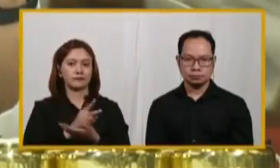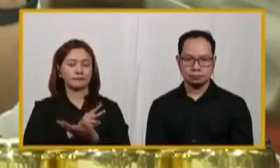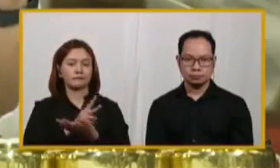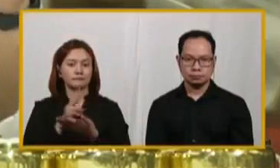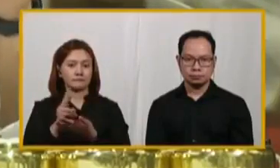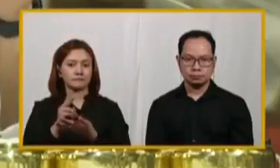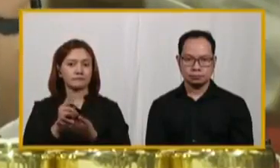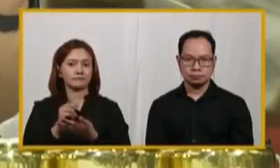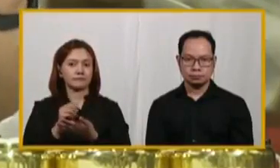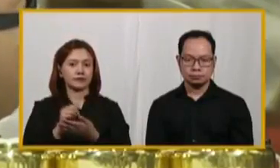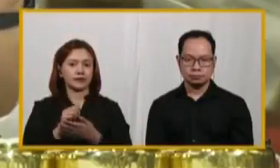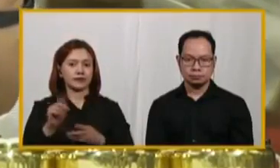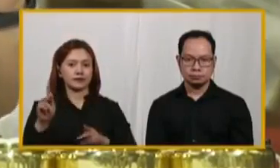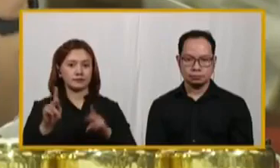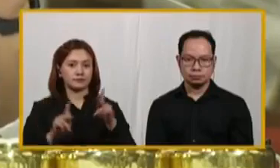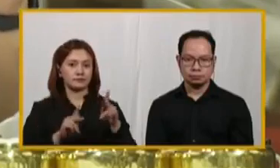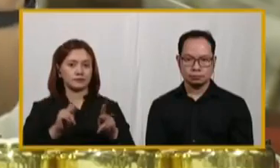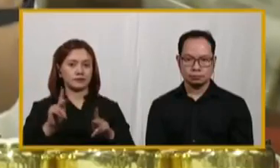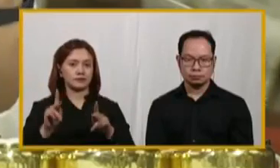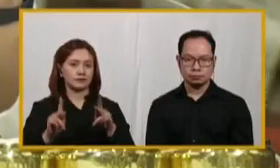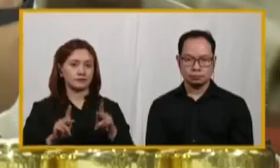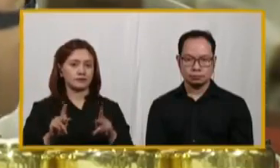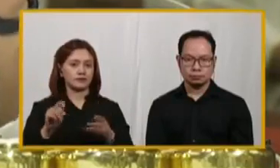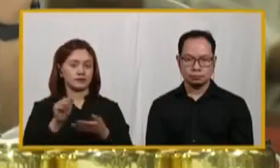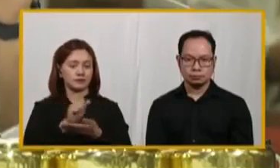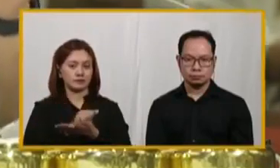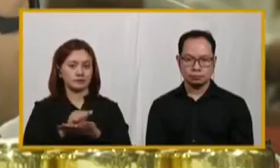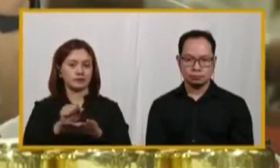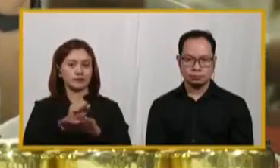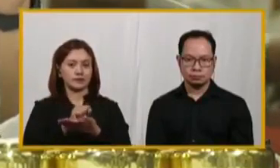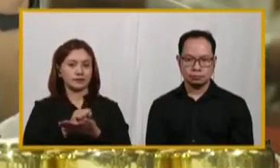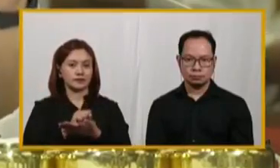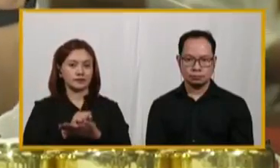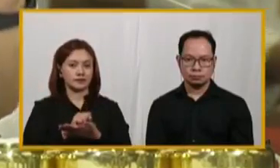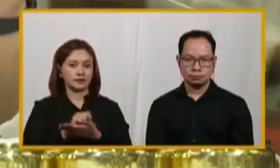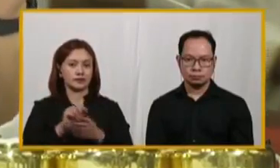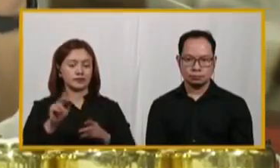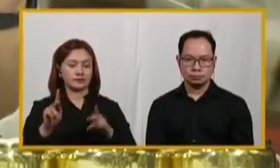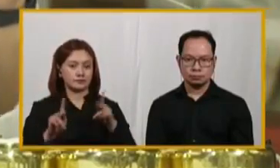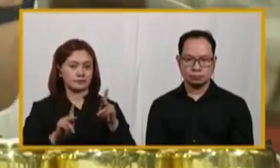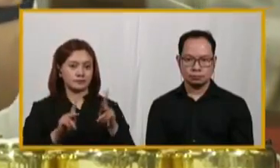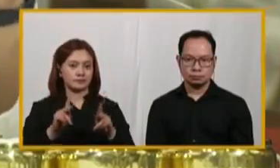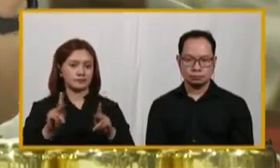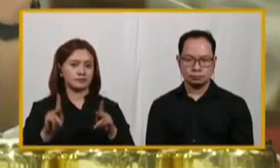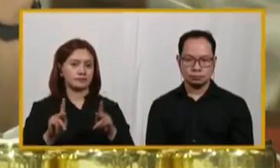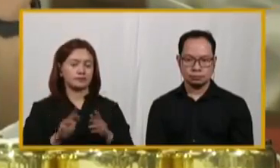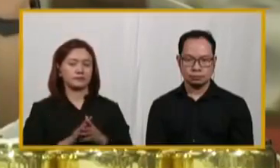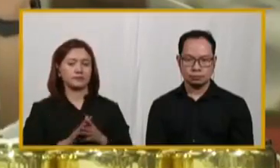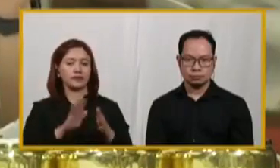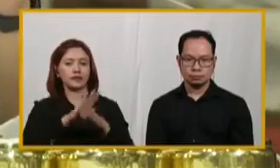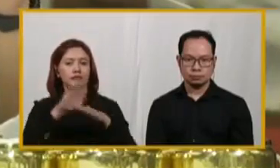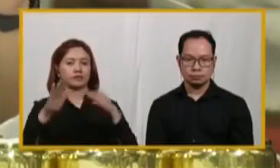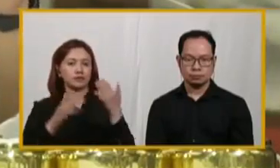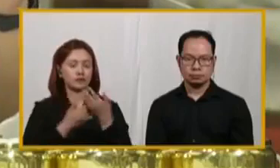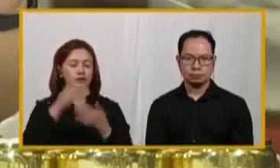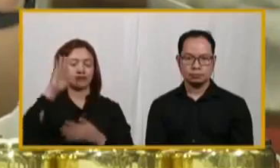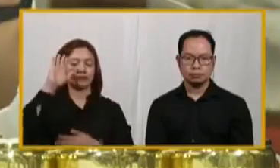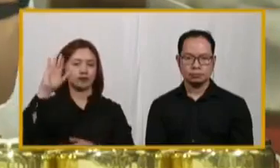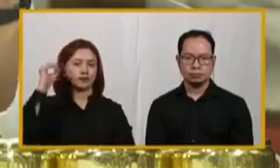Agatha, Lucy, Agnes, Cecilia, Anastasia, and all your